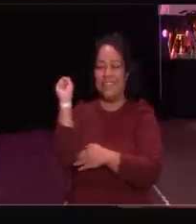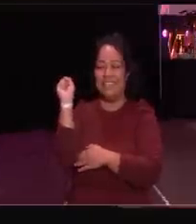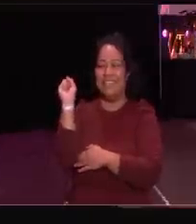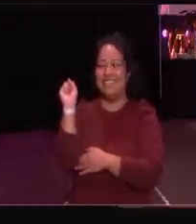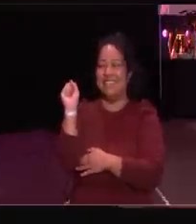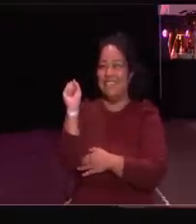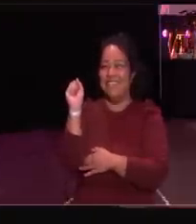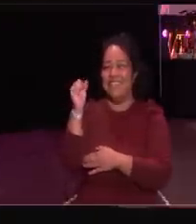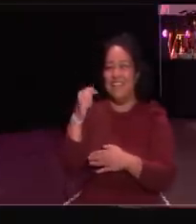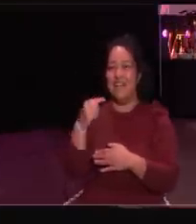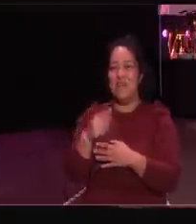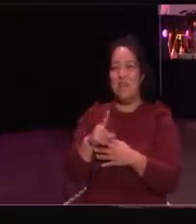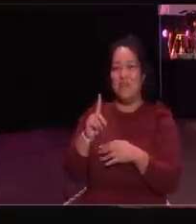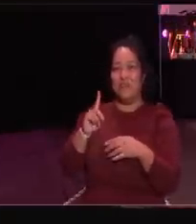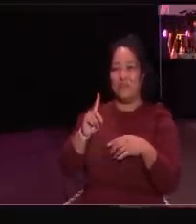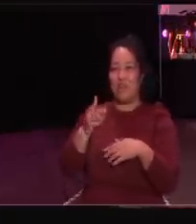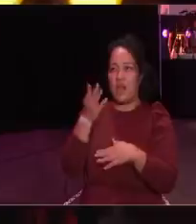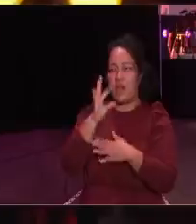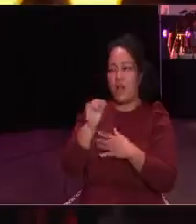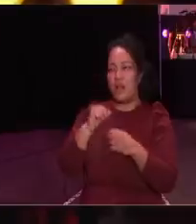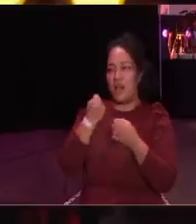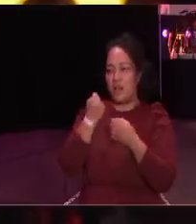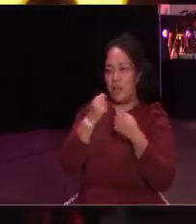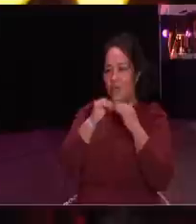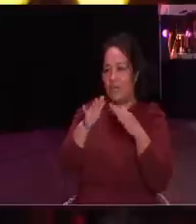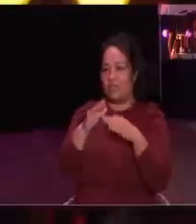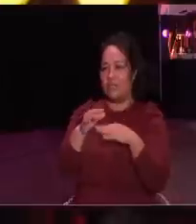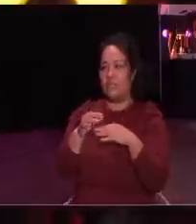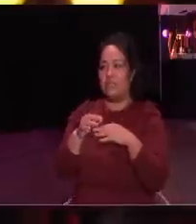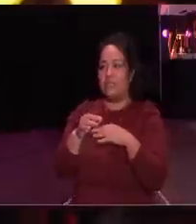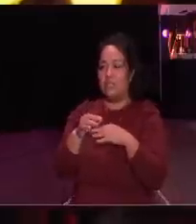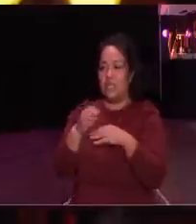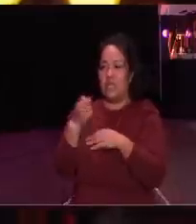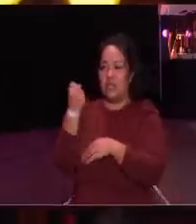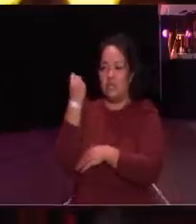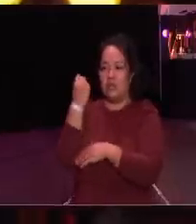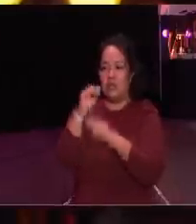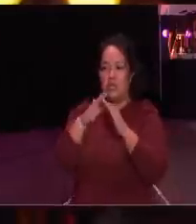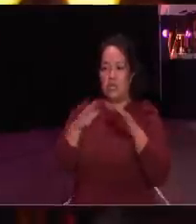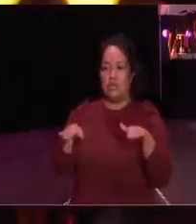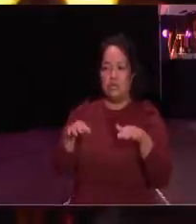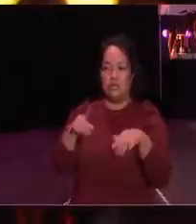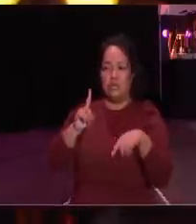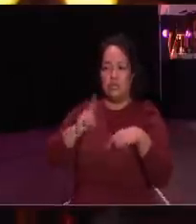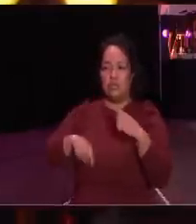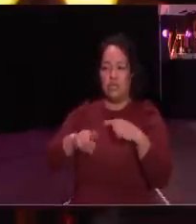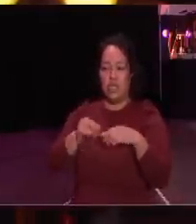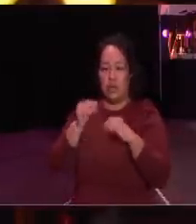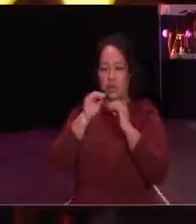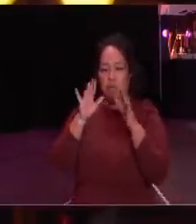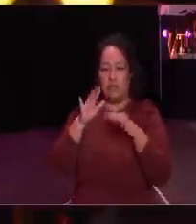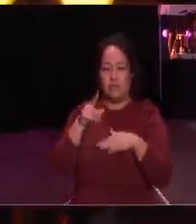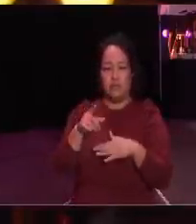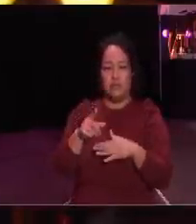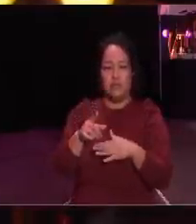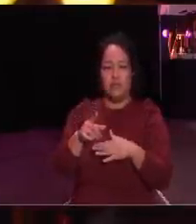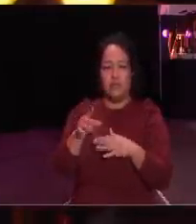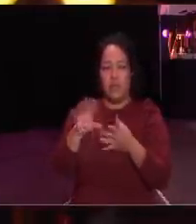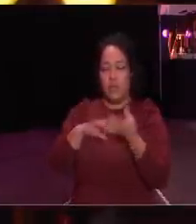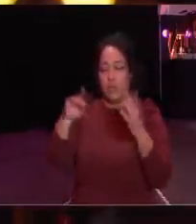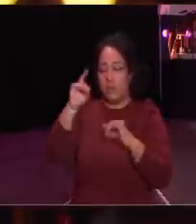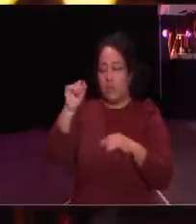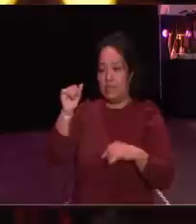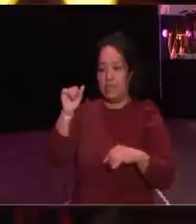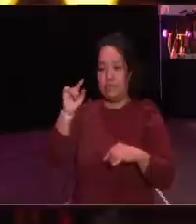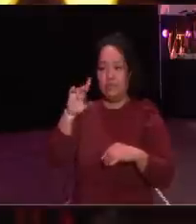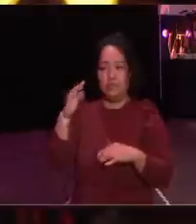de la iglesia. Ahí no está el Señor. God is not in ahí that. No está el Espíritu Santo. The Spirit, Holy Spirit isn't there.